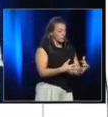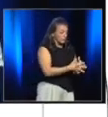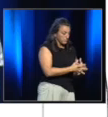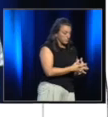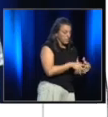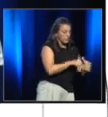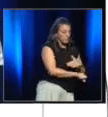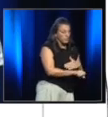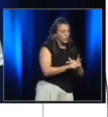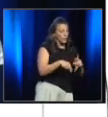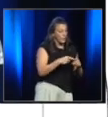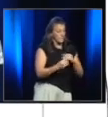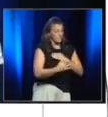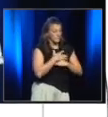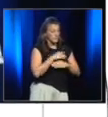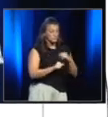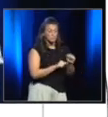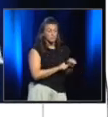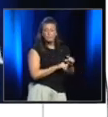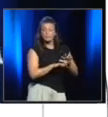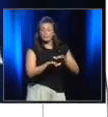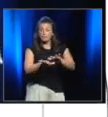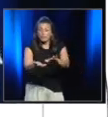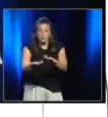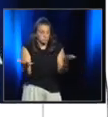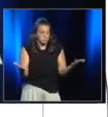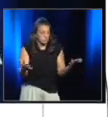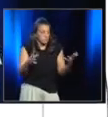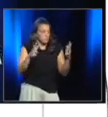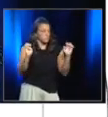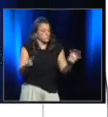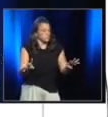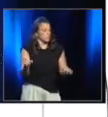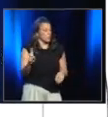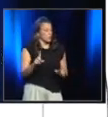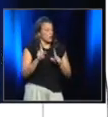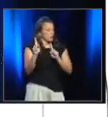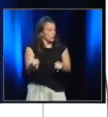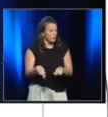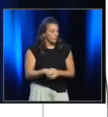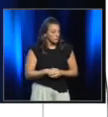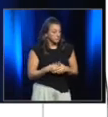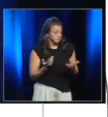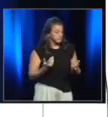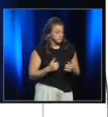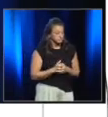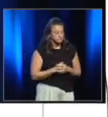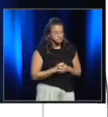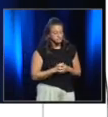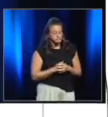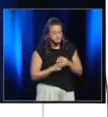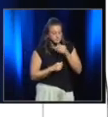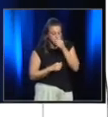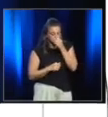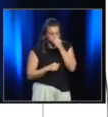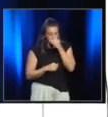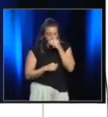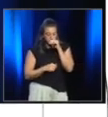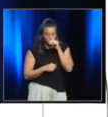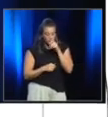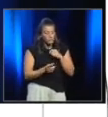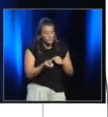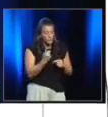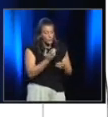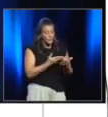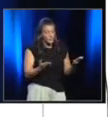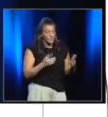they left the beach, we had no idea. It was a complete mystery. So one of the things about being a